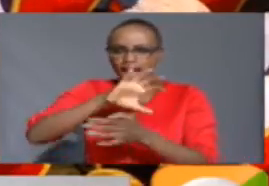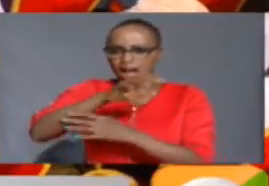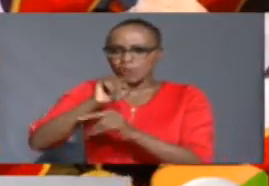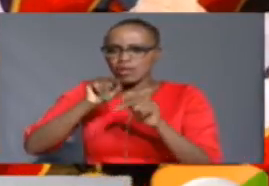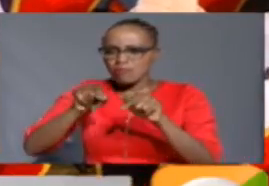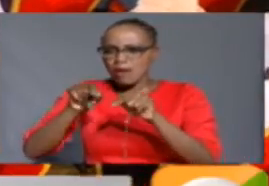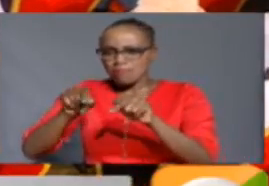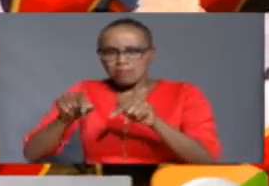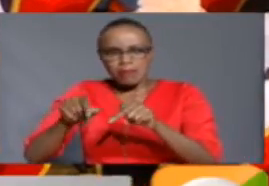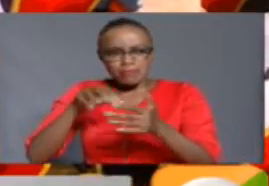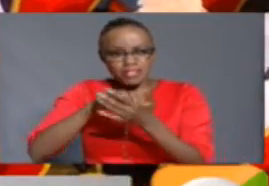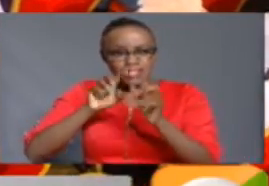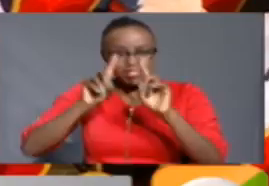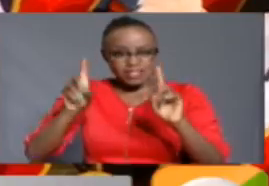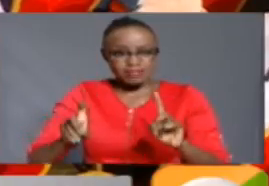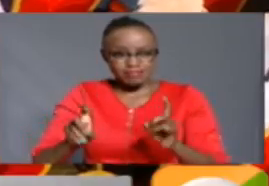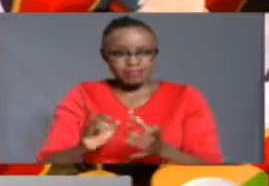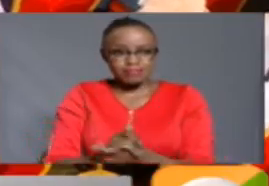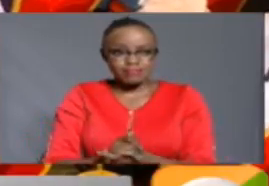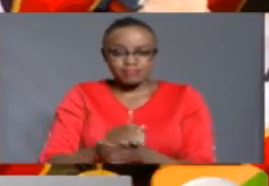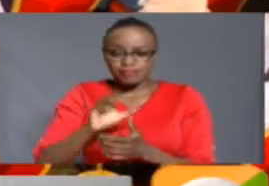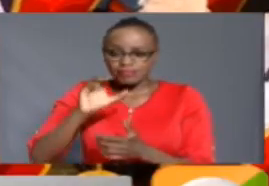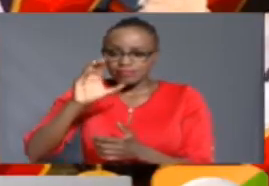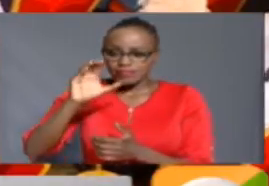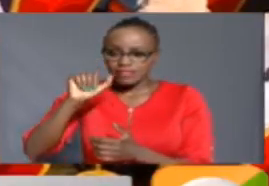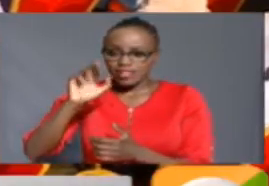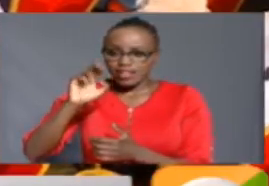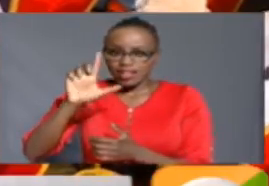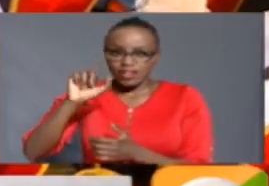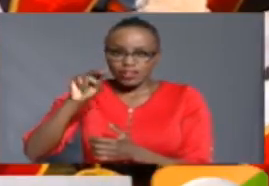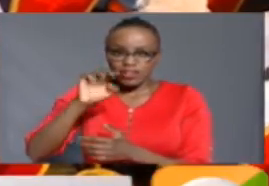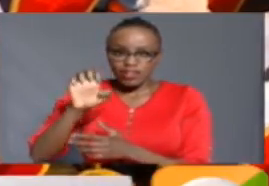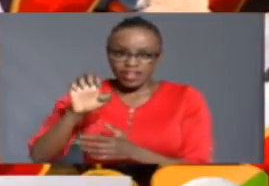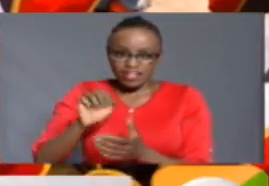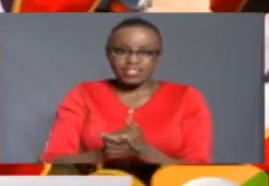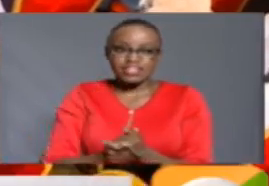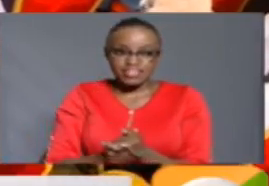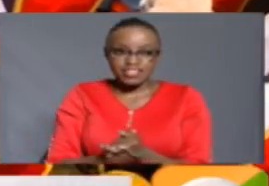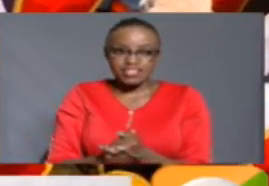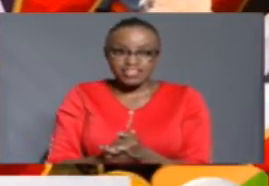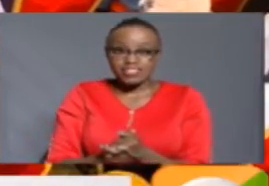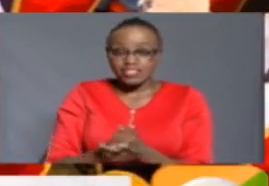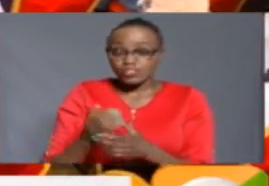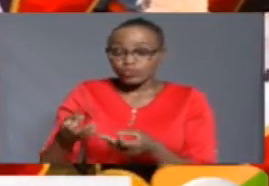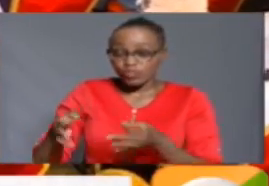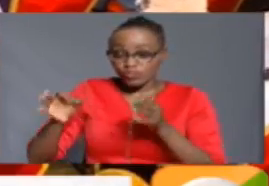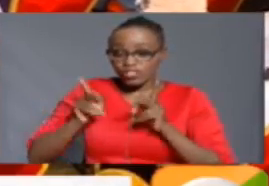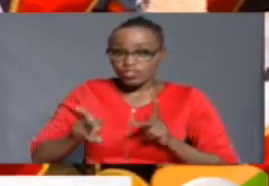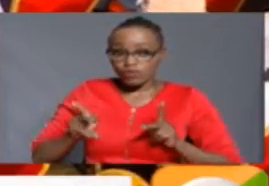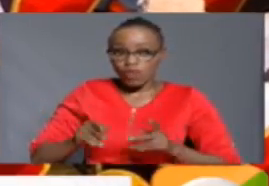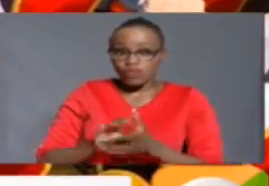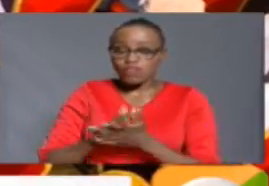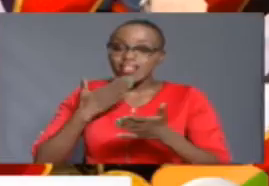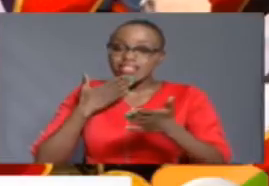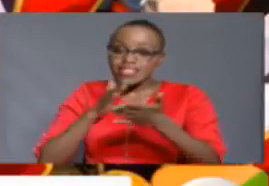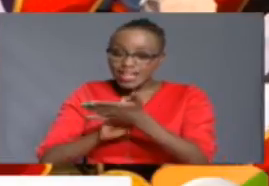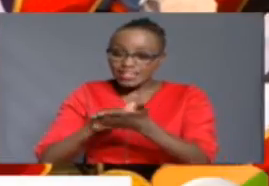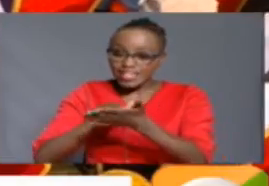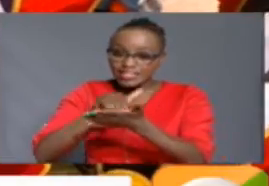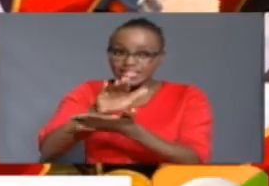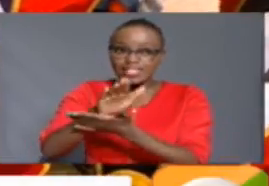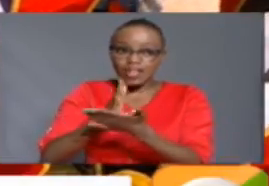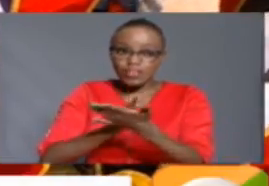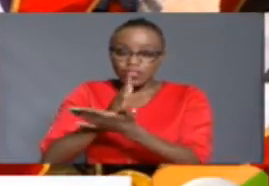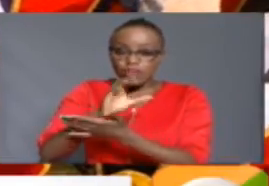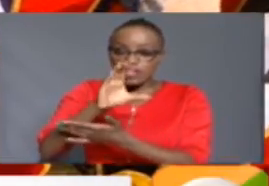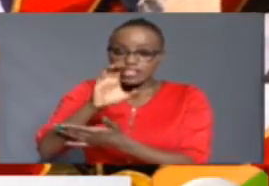in this case? Caroline, you have to respond to that. Was the letter sent officially to the people? The letter was sent through the